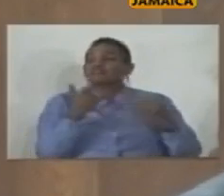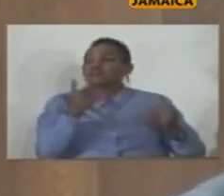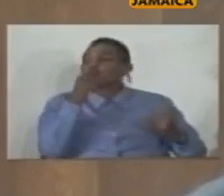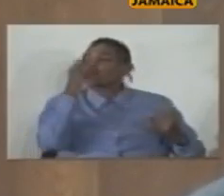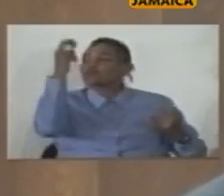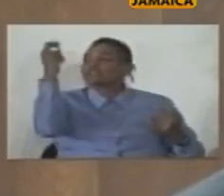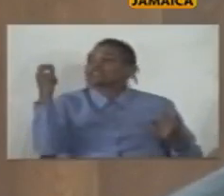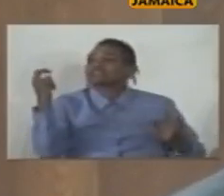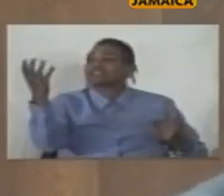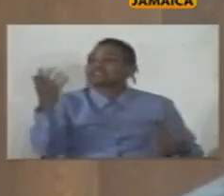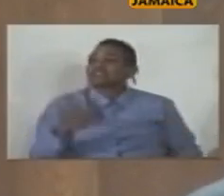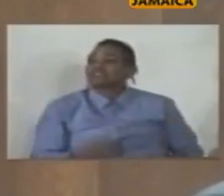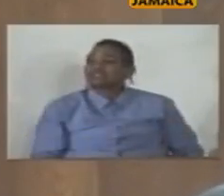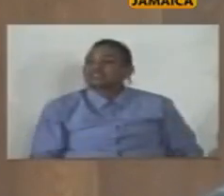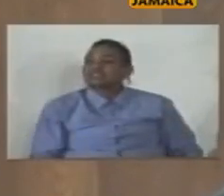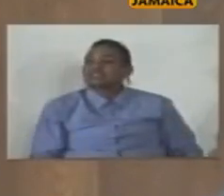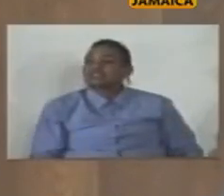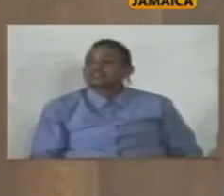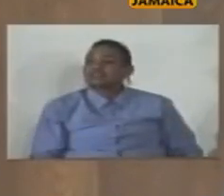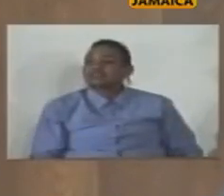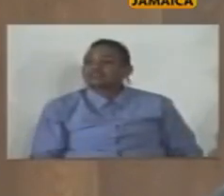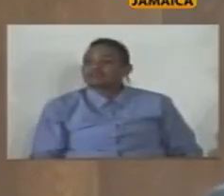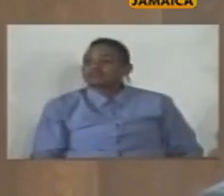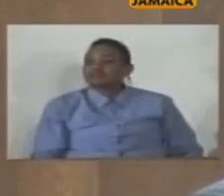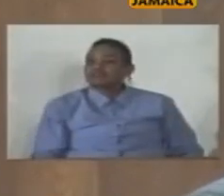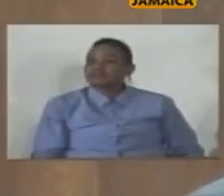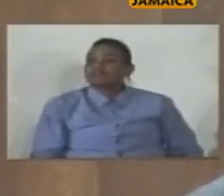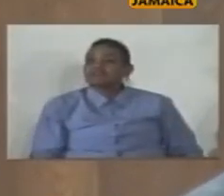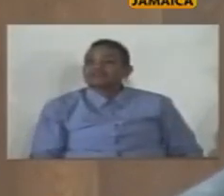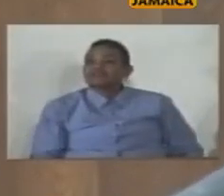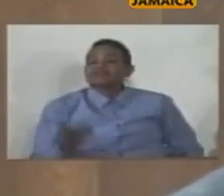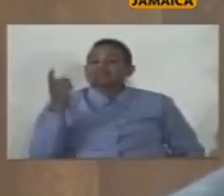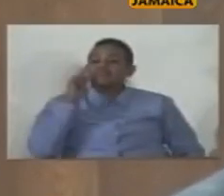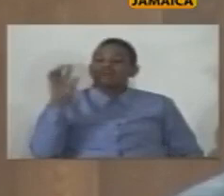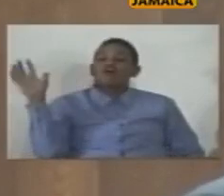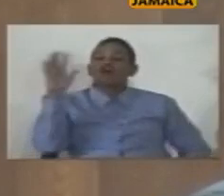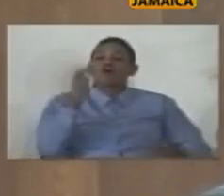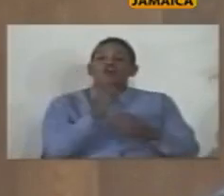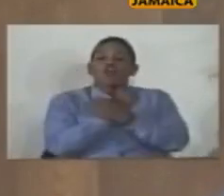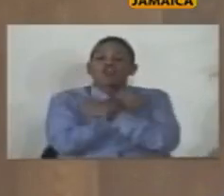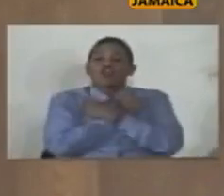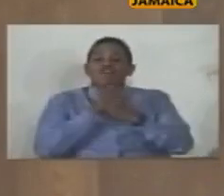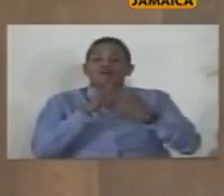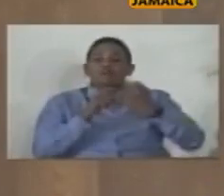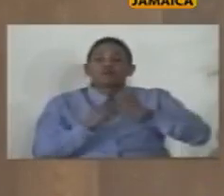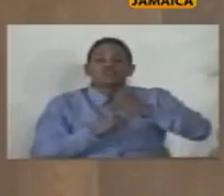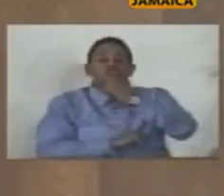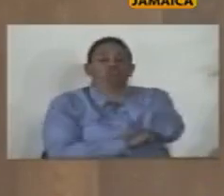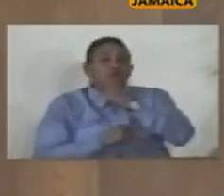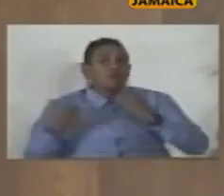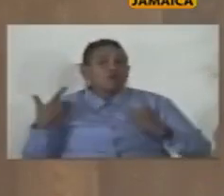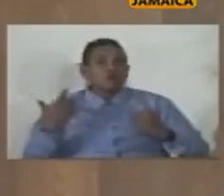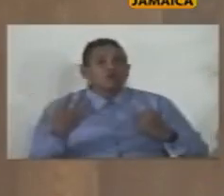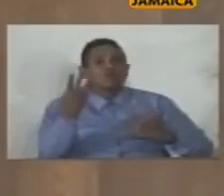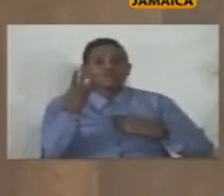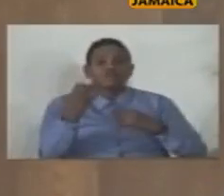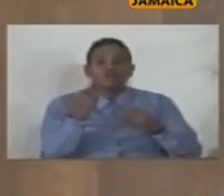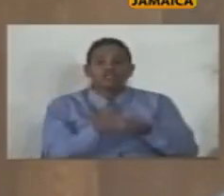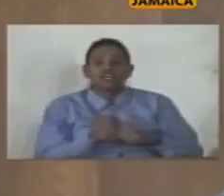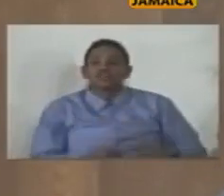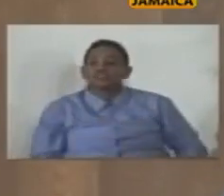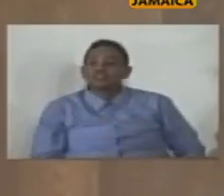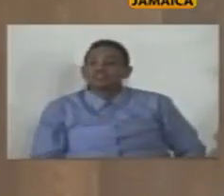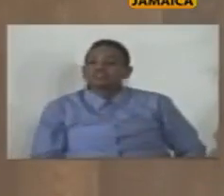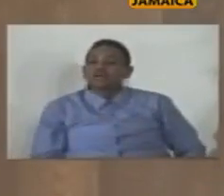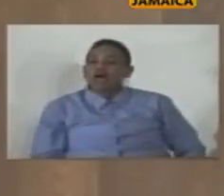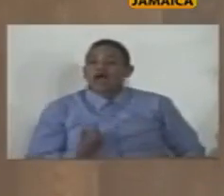gallery, for her tremendous love and support over these 4 years. I